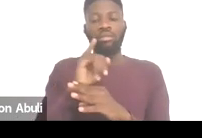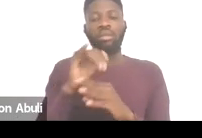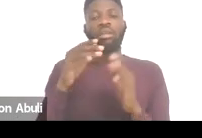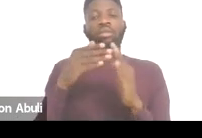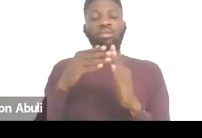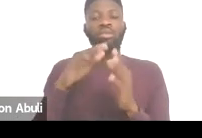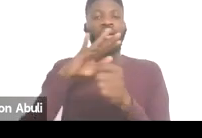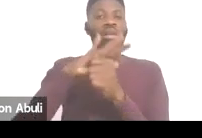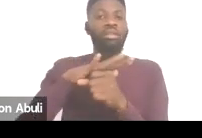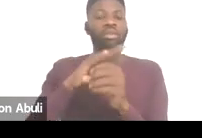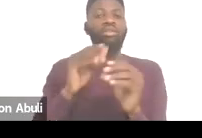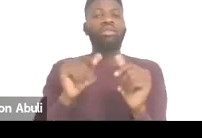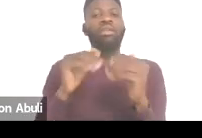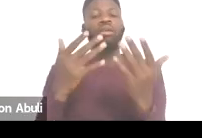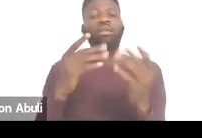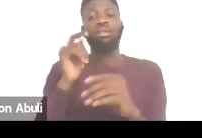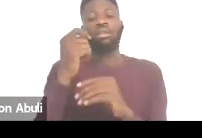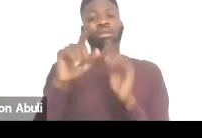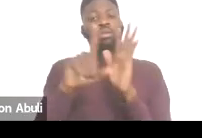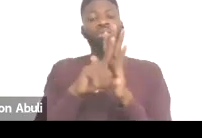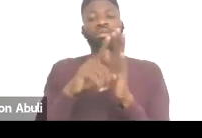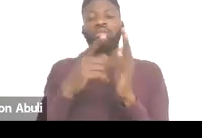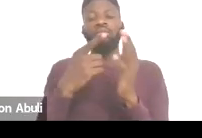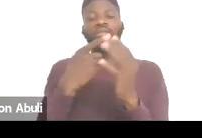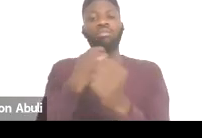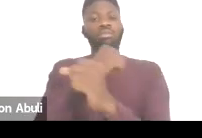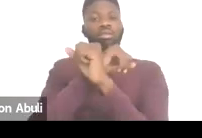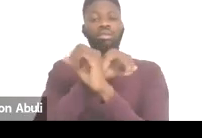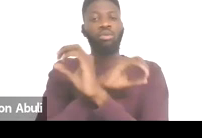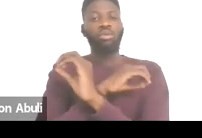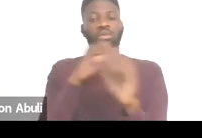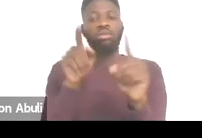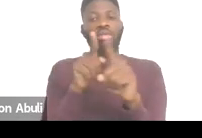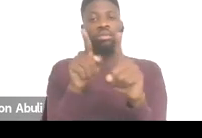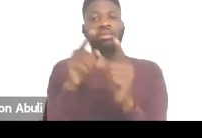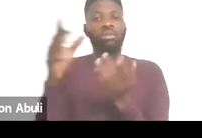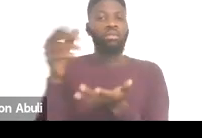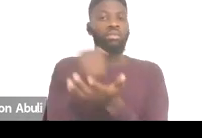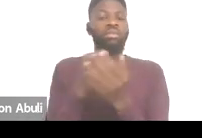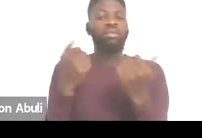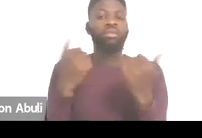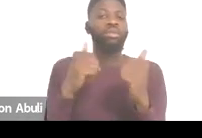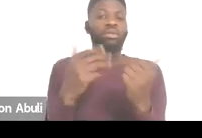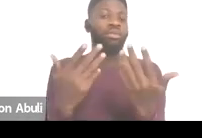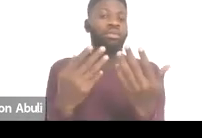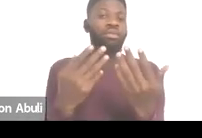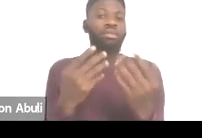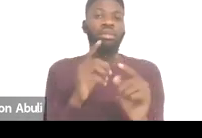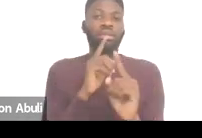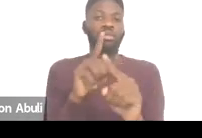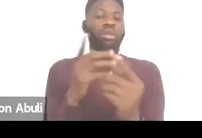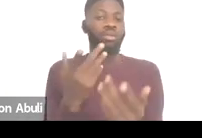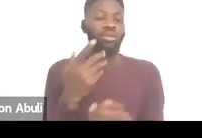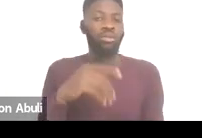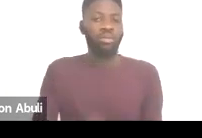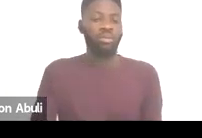workplace since the Kenyan law doesn't protect you and since you are not employed yet? How will you respond to such a question?